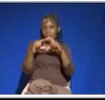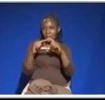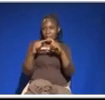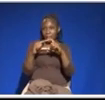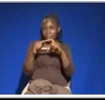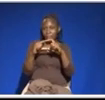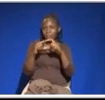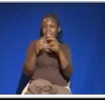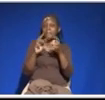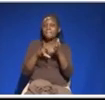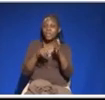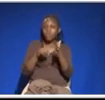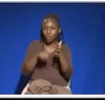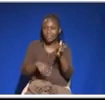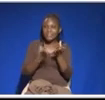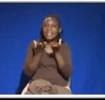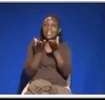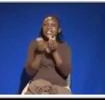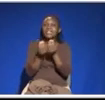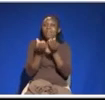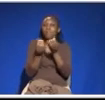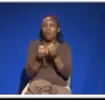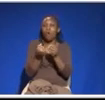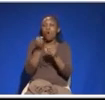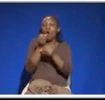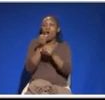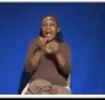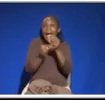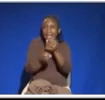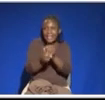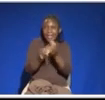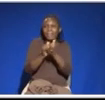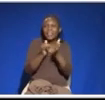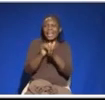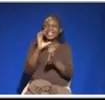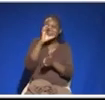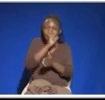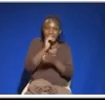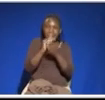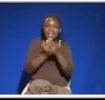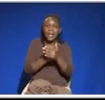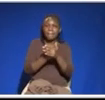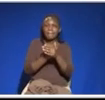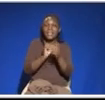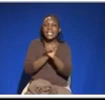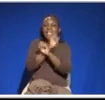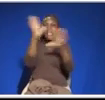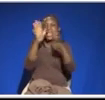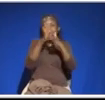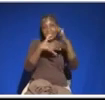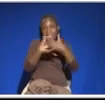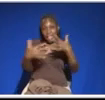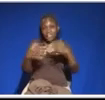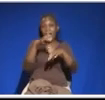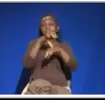are simple organisms which lack most of the elaborate structures that are